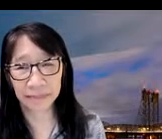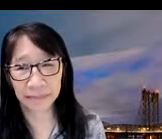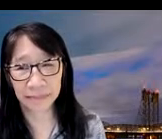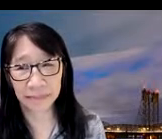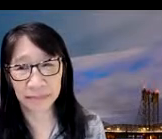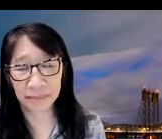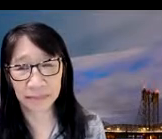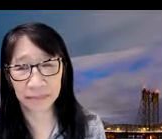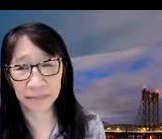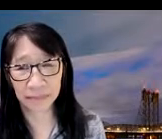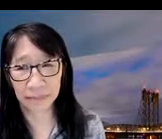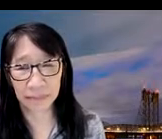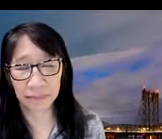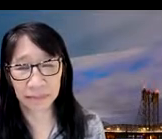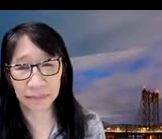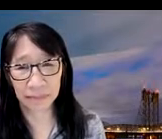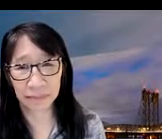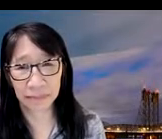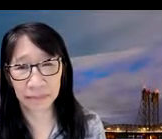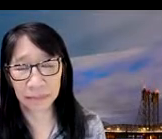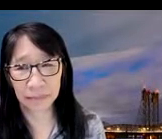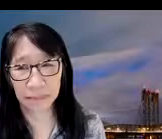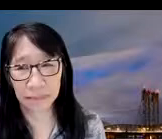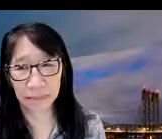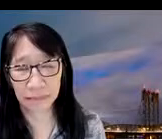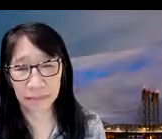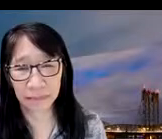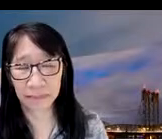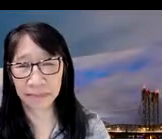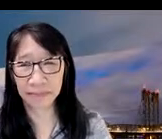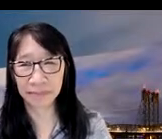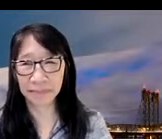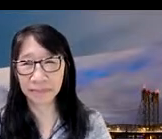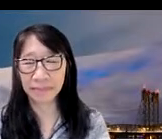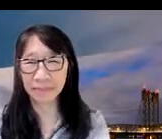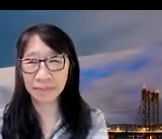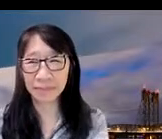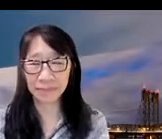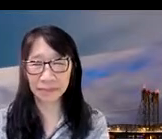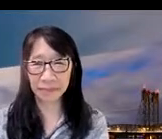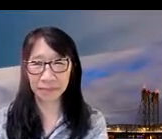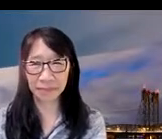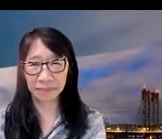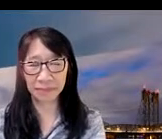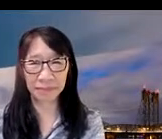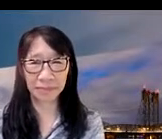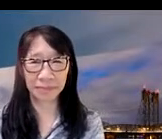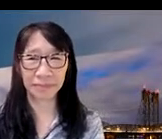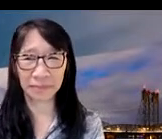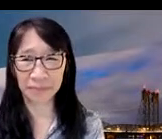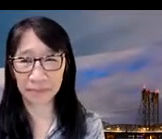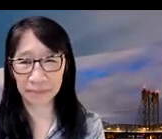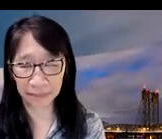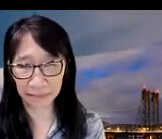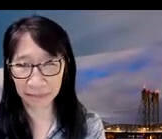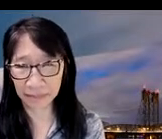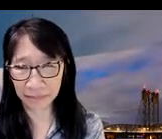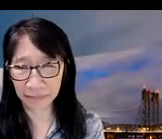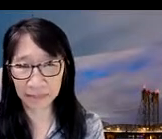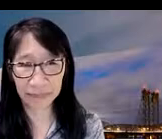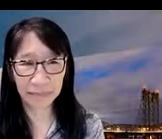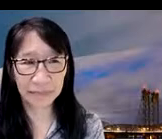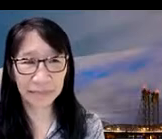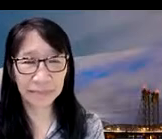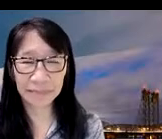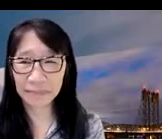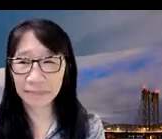have some, every couple of whatever feet or whatever, have it where it kind of levels off for a little